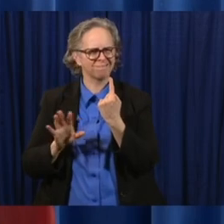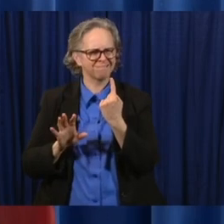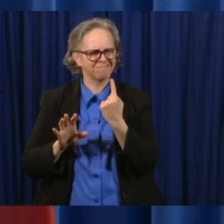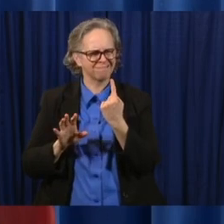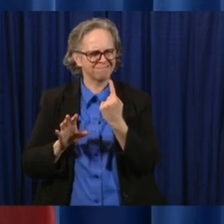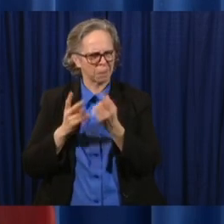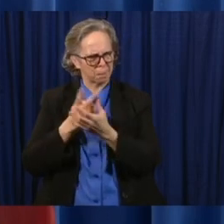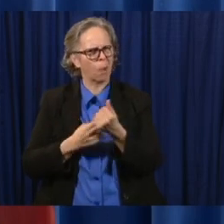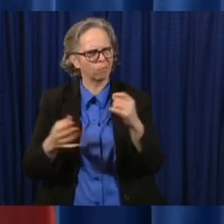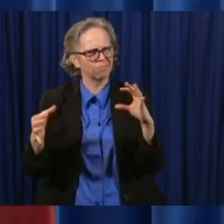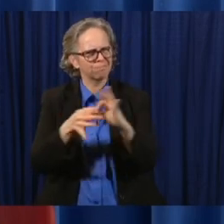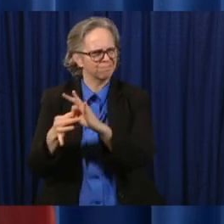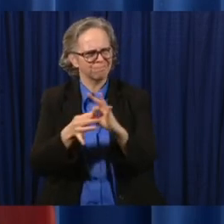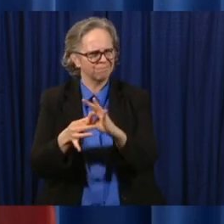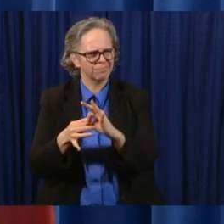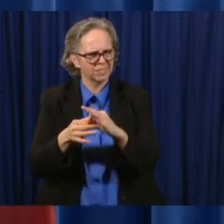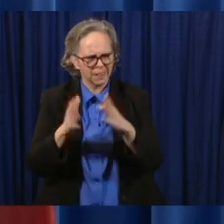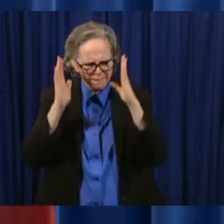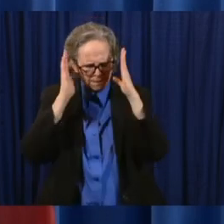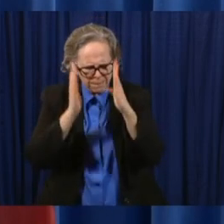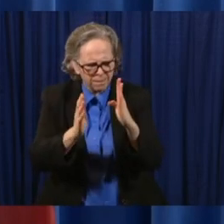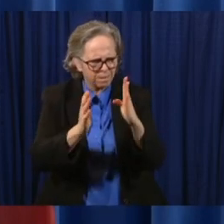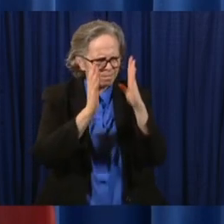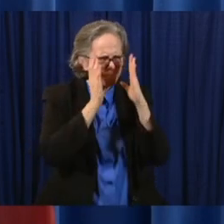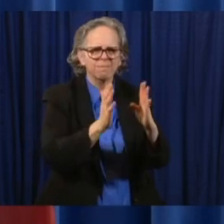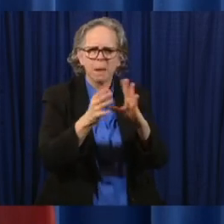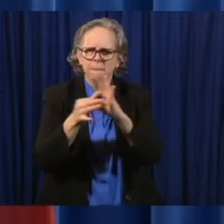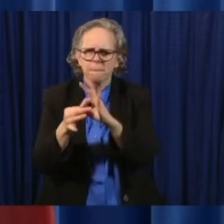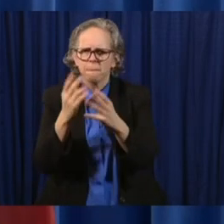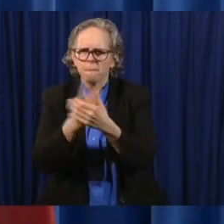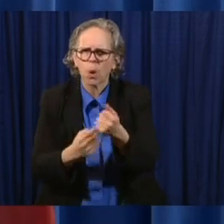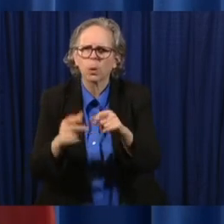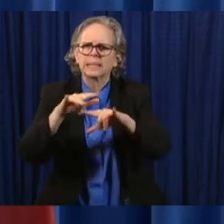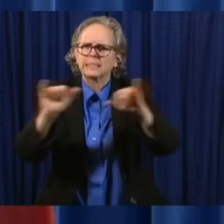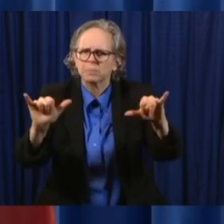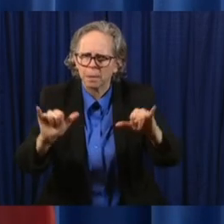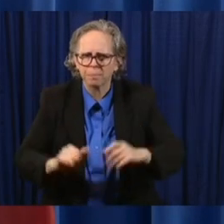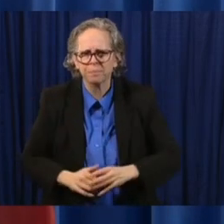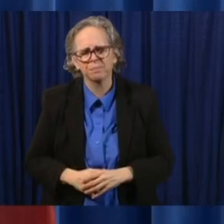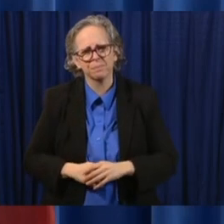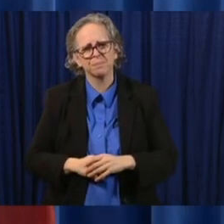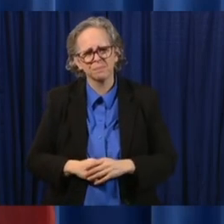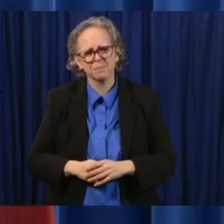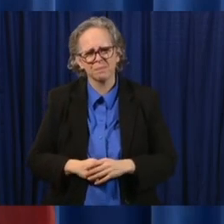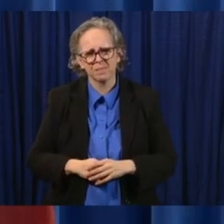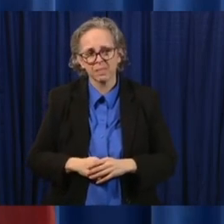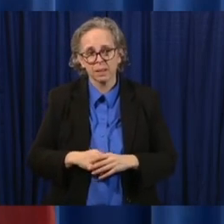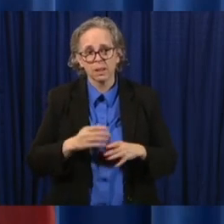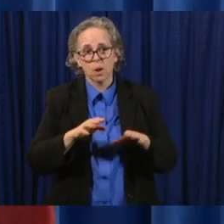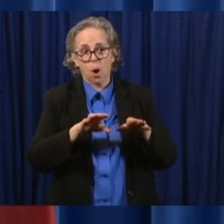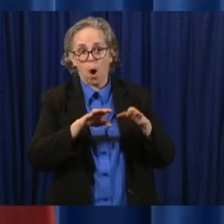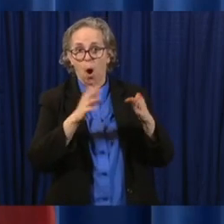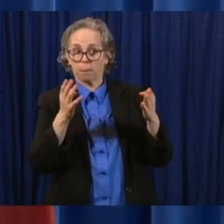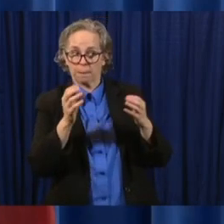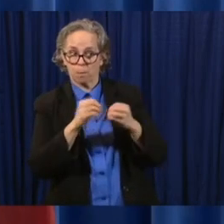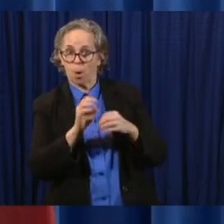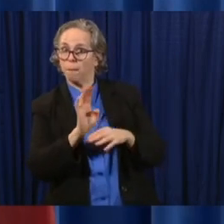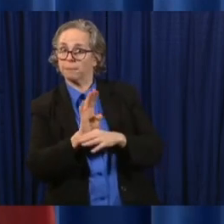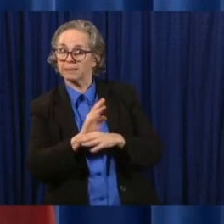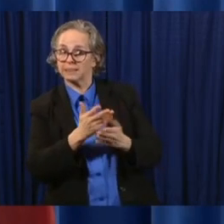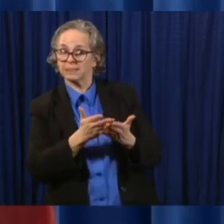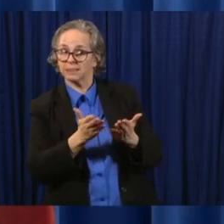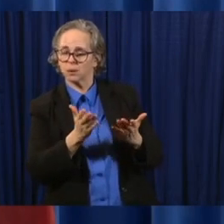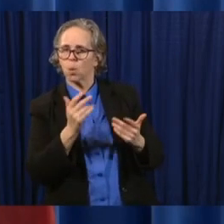but at the same time, we are working right now to open more businesses, to move Ohio forward, and so we're